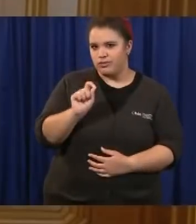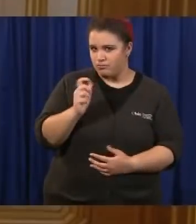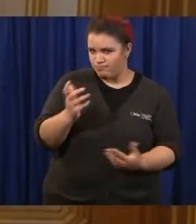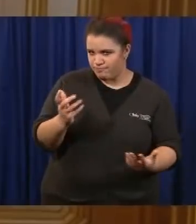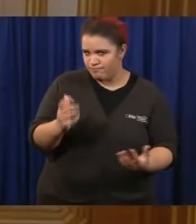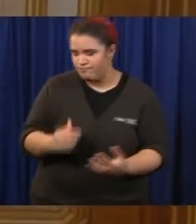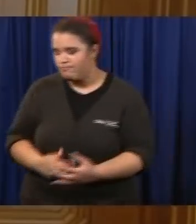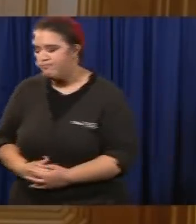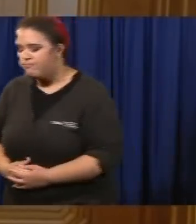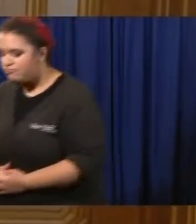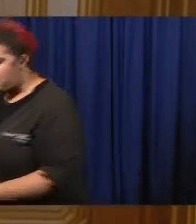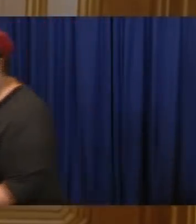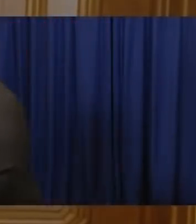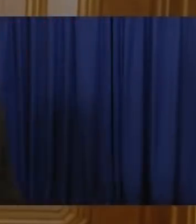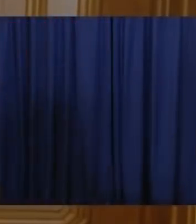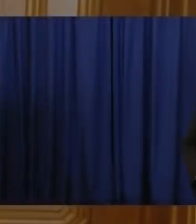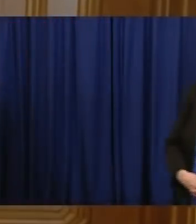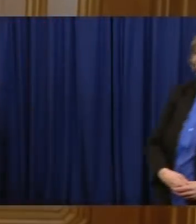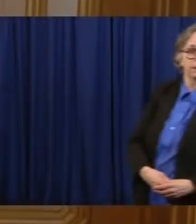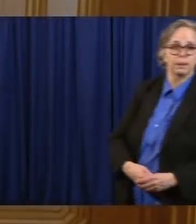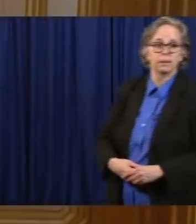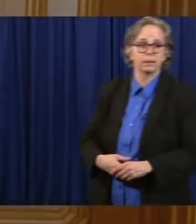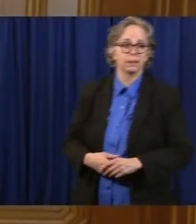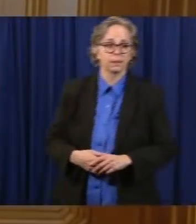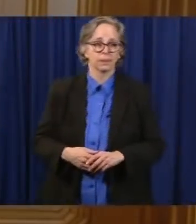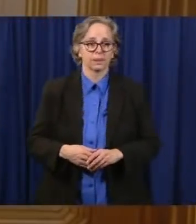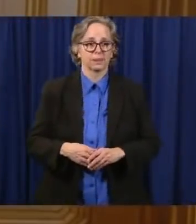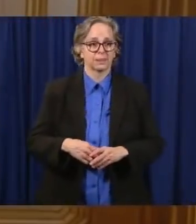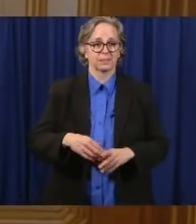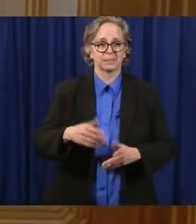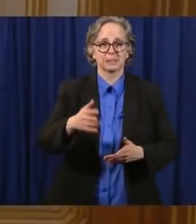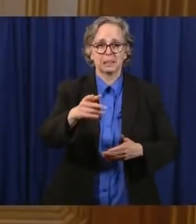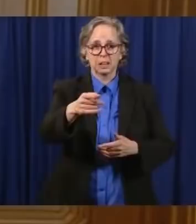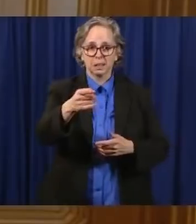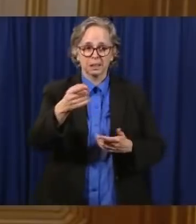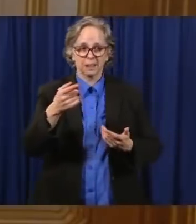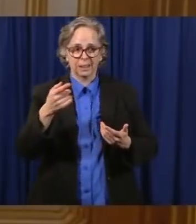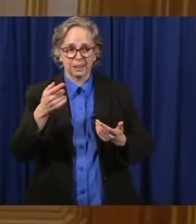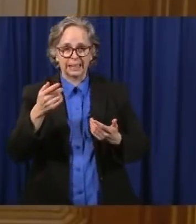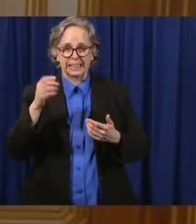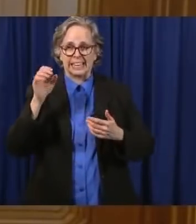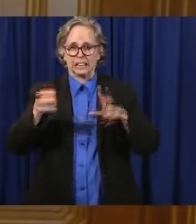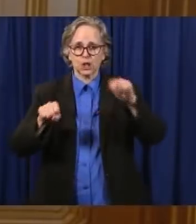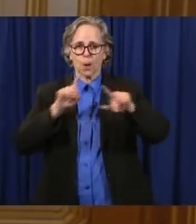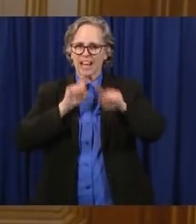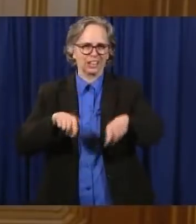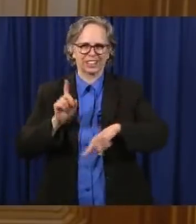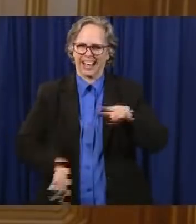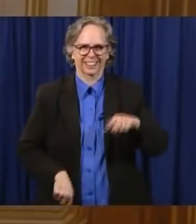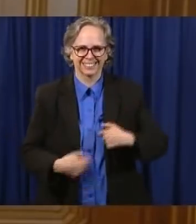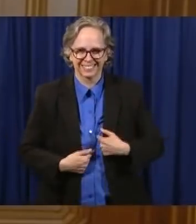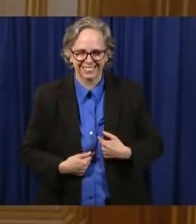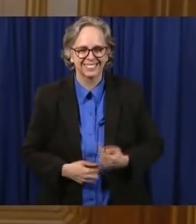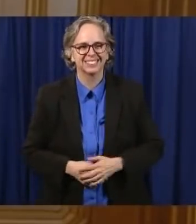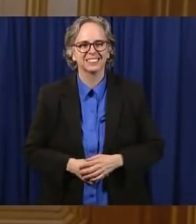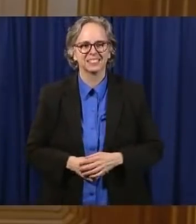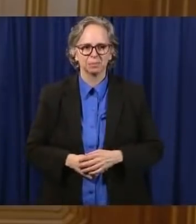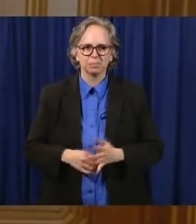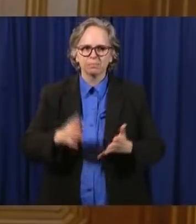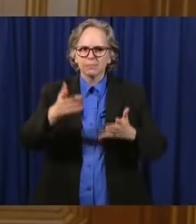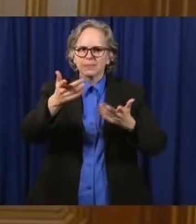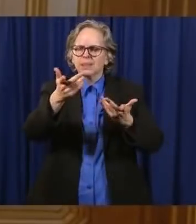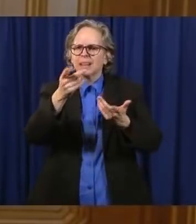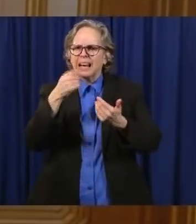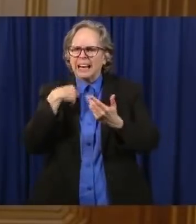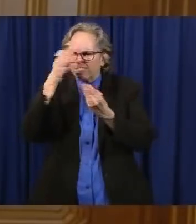Well, I don't think anything's yes or no, and not anything is really determined. I mean, it's going to be based upon the facts. I mean, I wouldn't